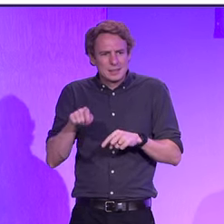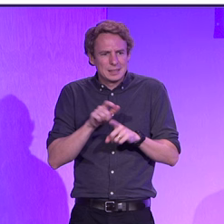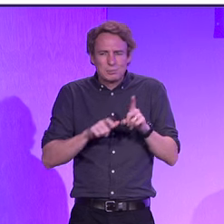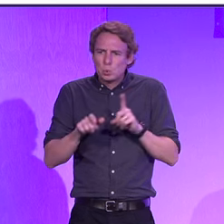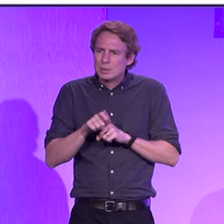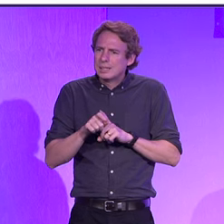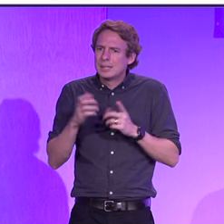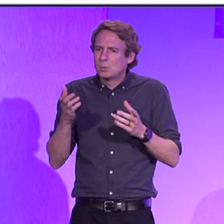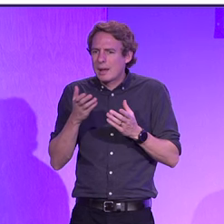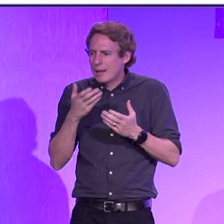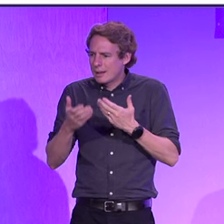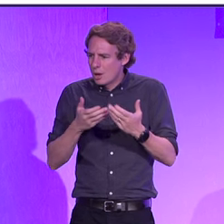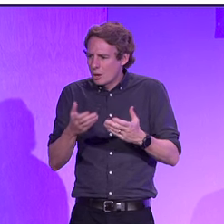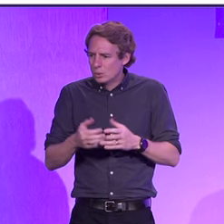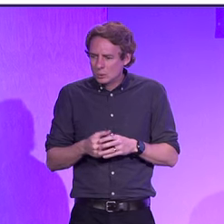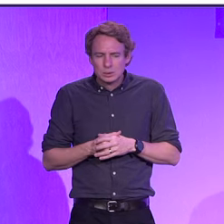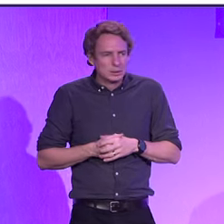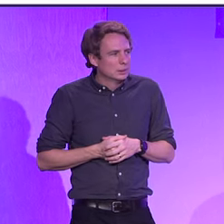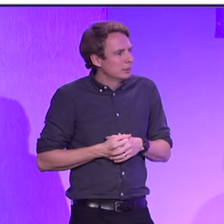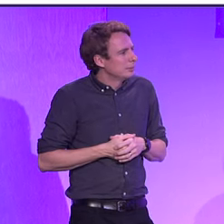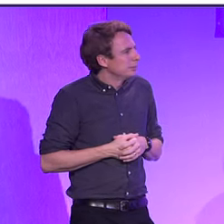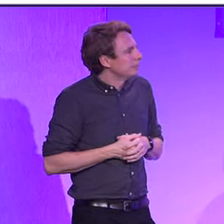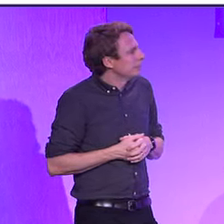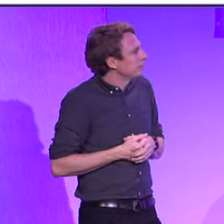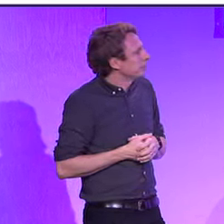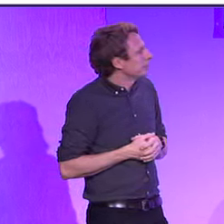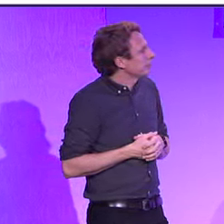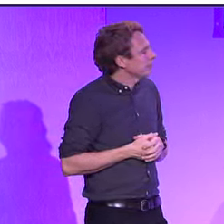this community and where it could go and what we are now. So,